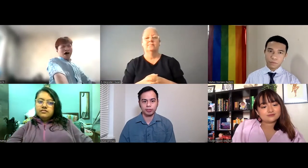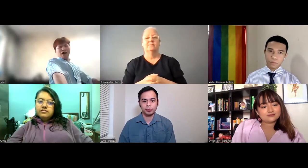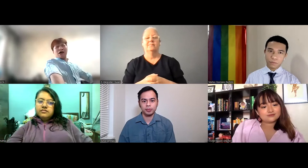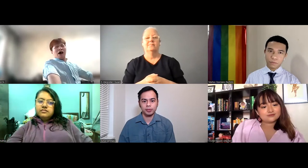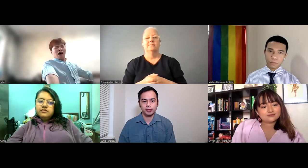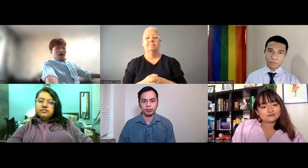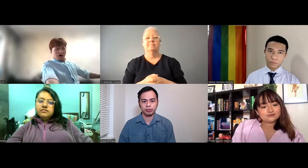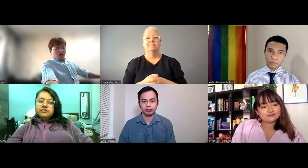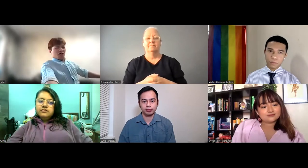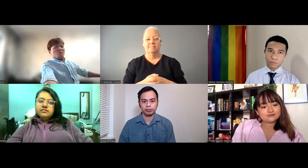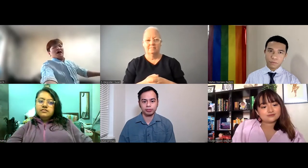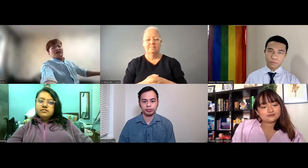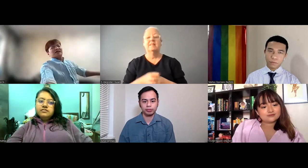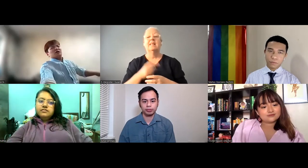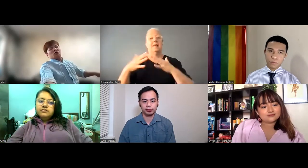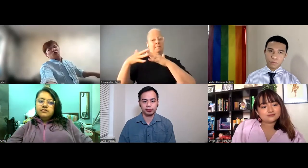This is an American